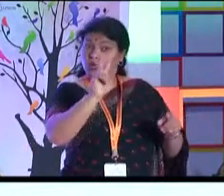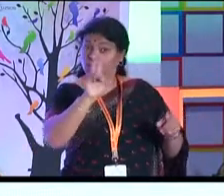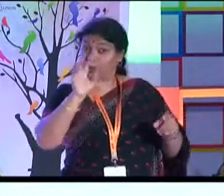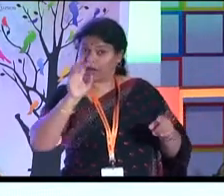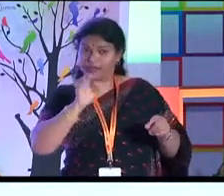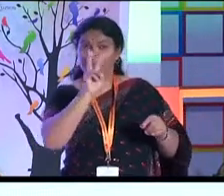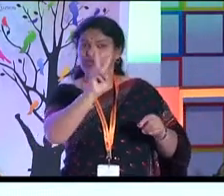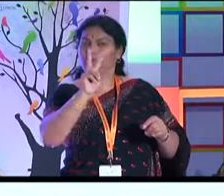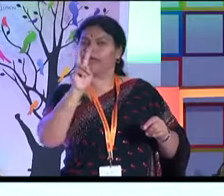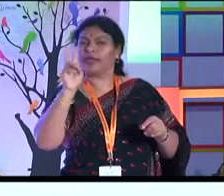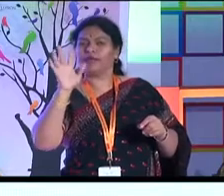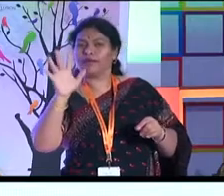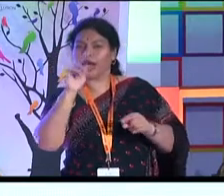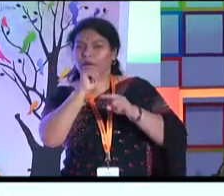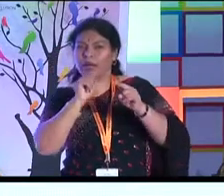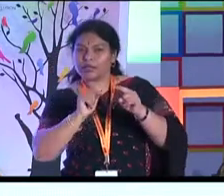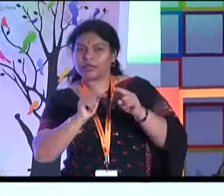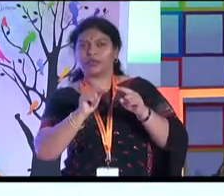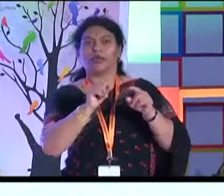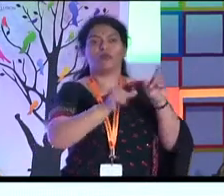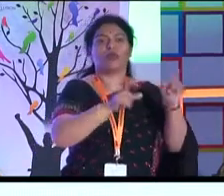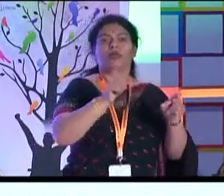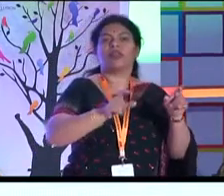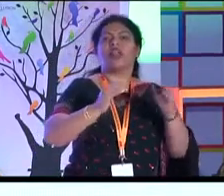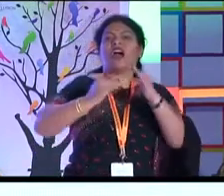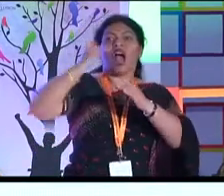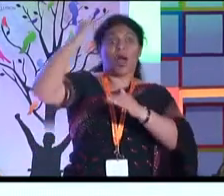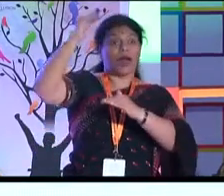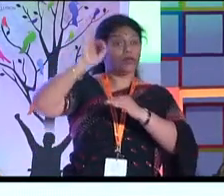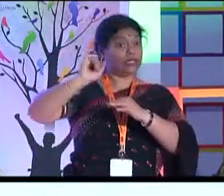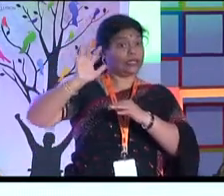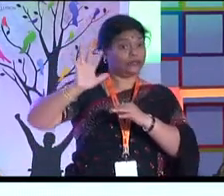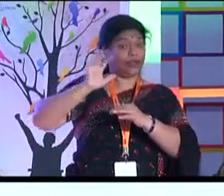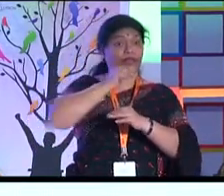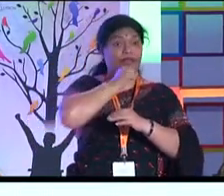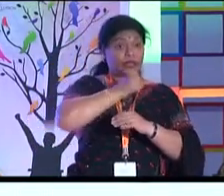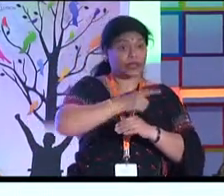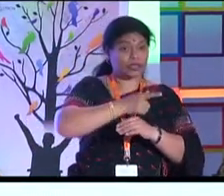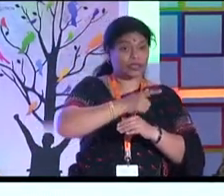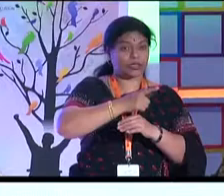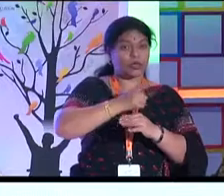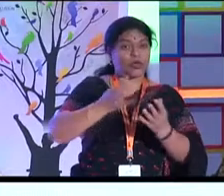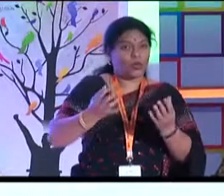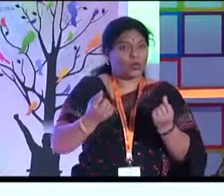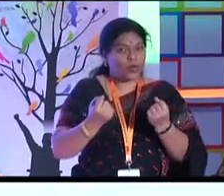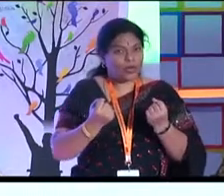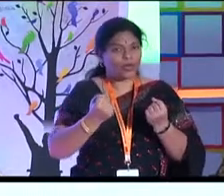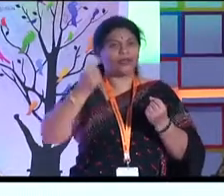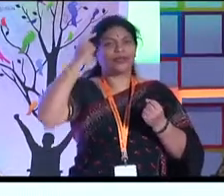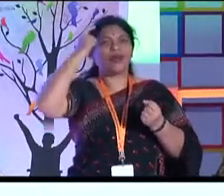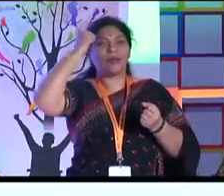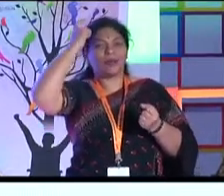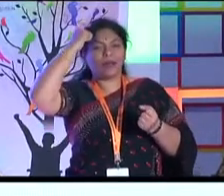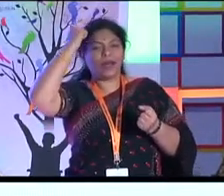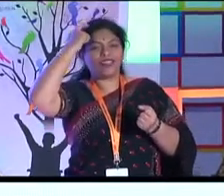20% or 25% of people above the age of 65 will get some mental